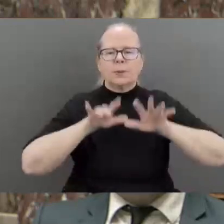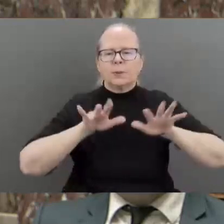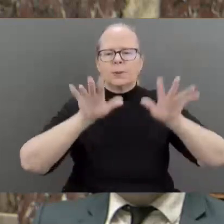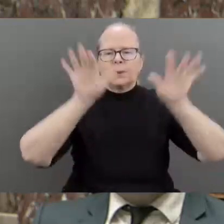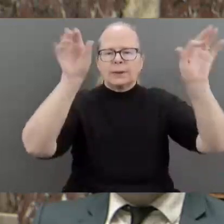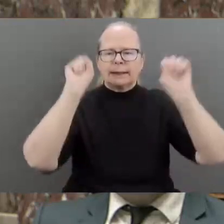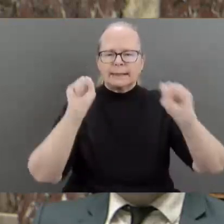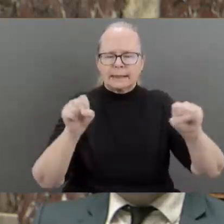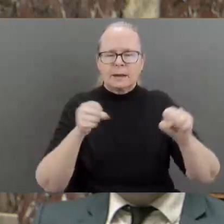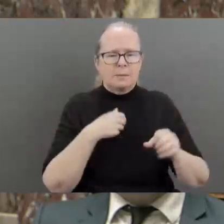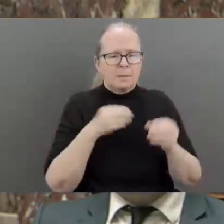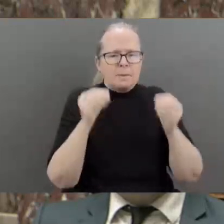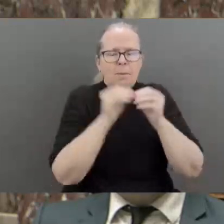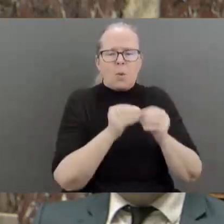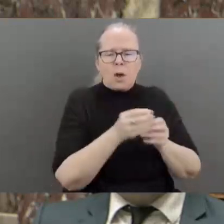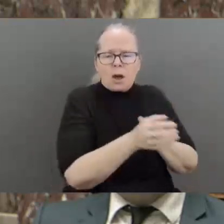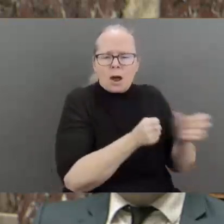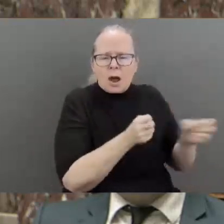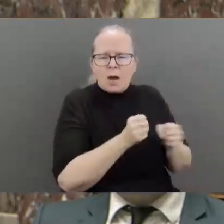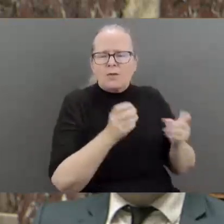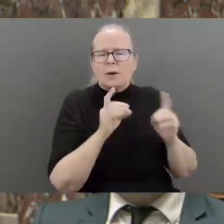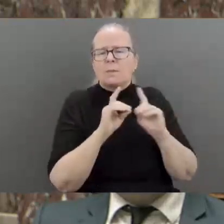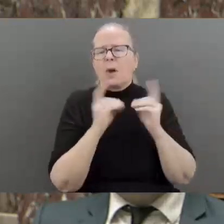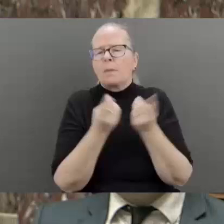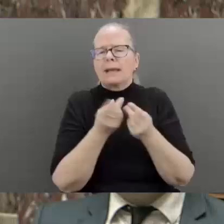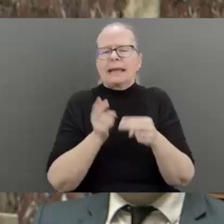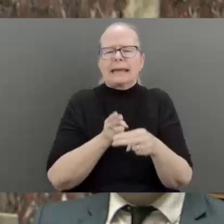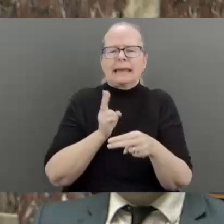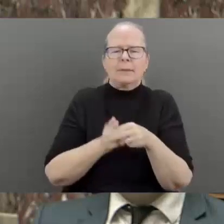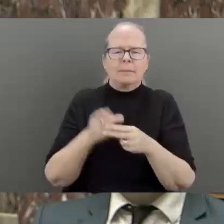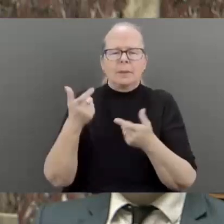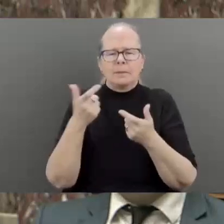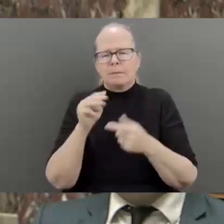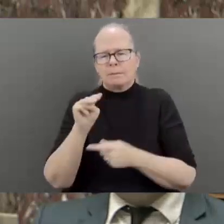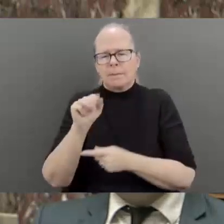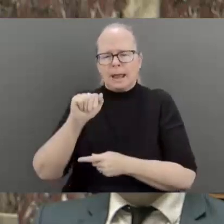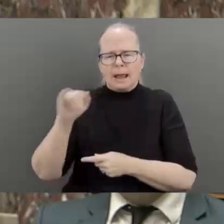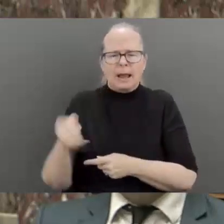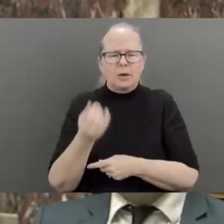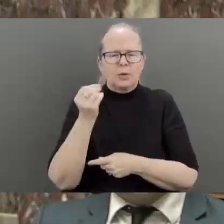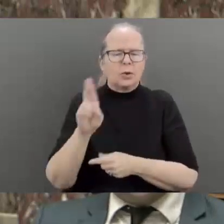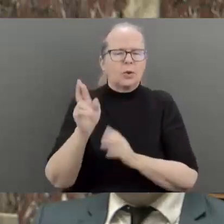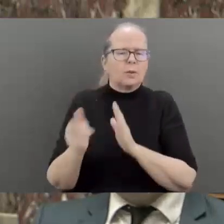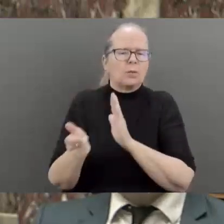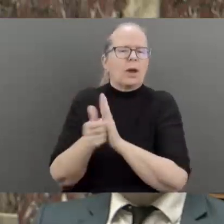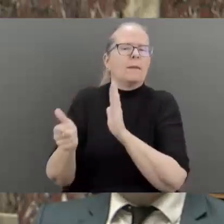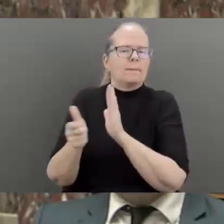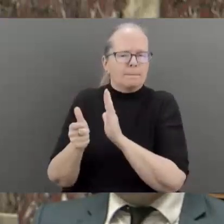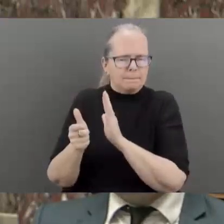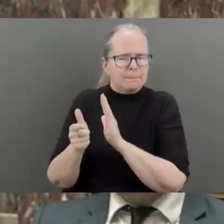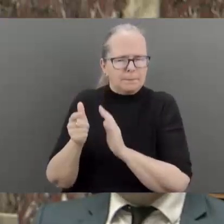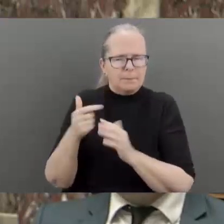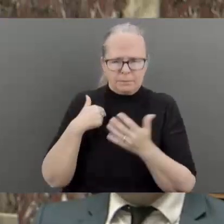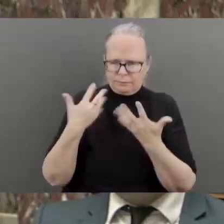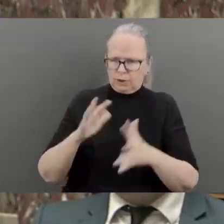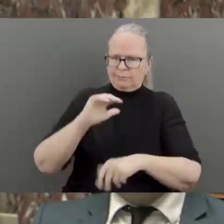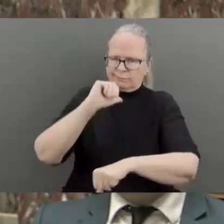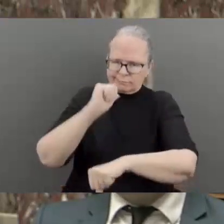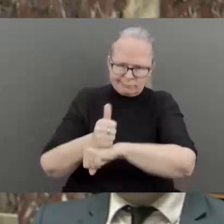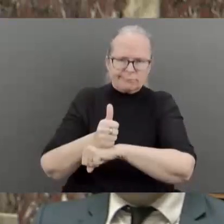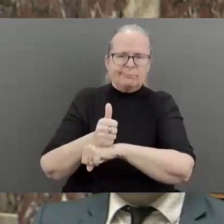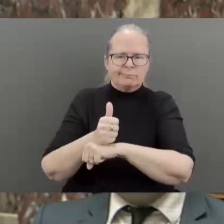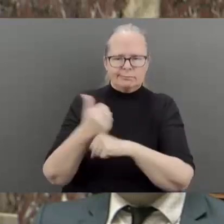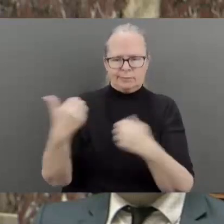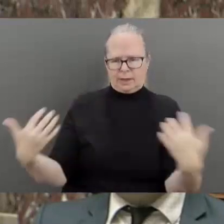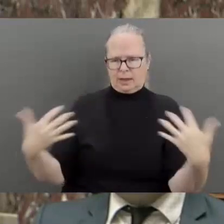Gang Task Force Team, which is improving intelligence coordination related to gang activities. At the root of all